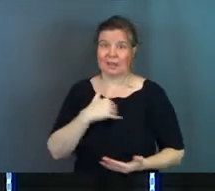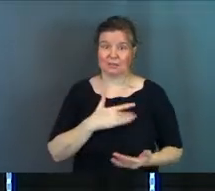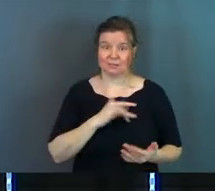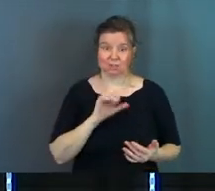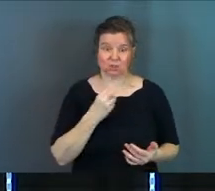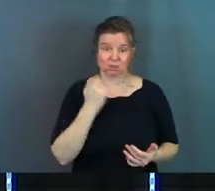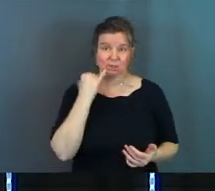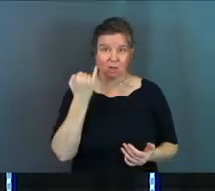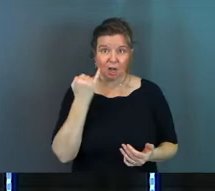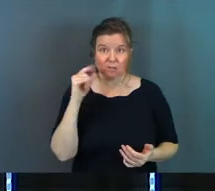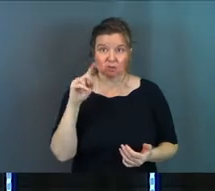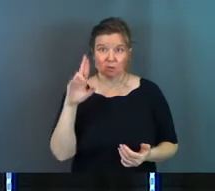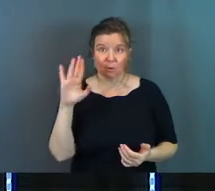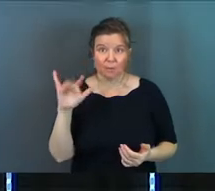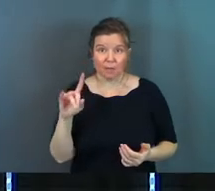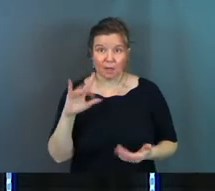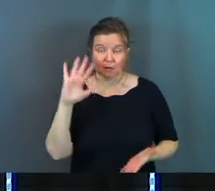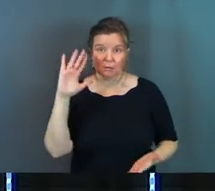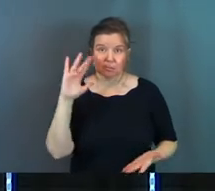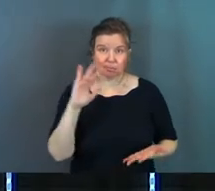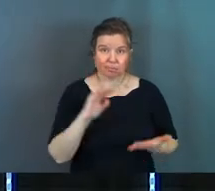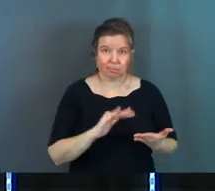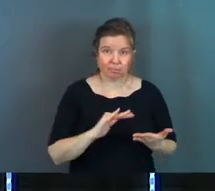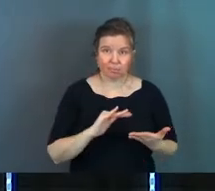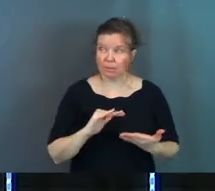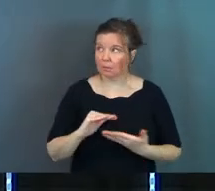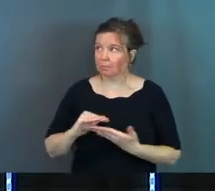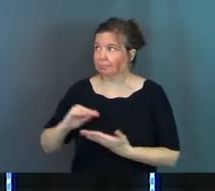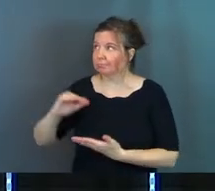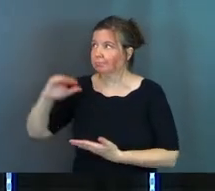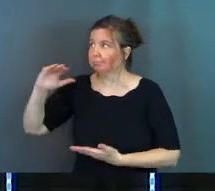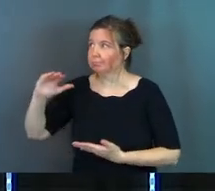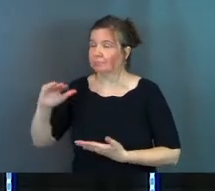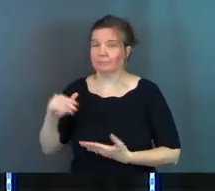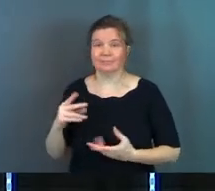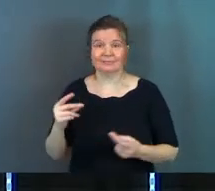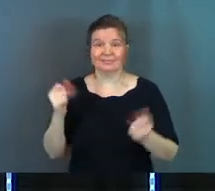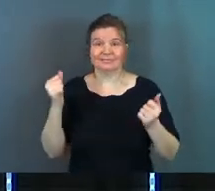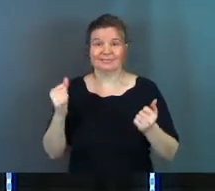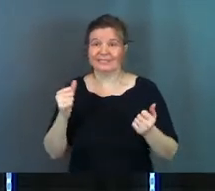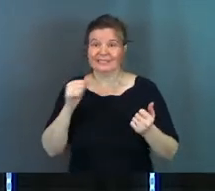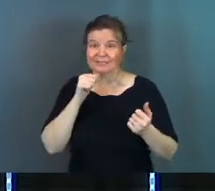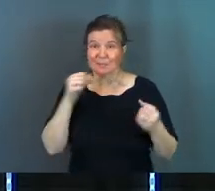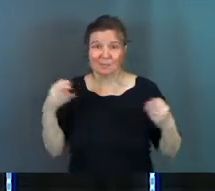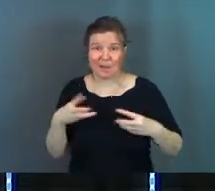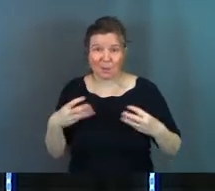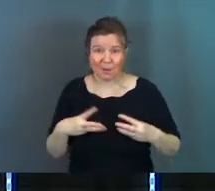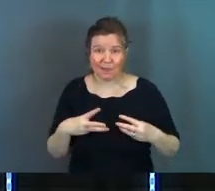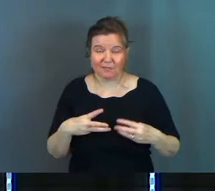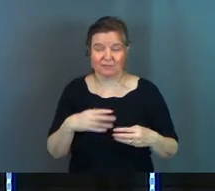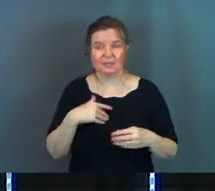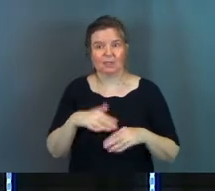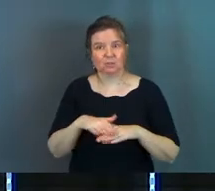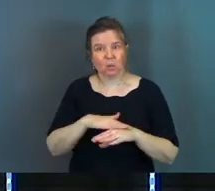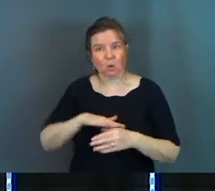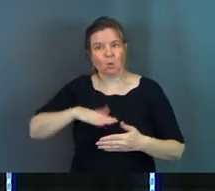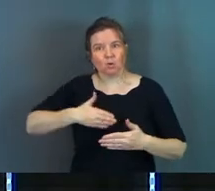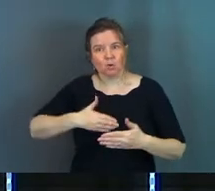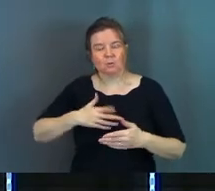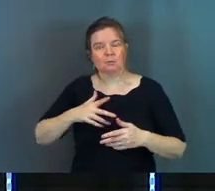of Josh Trueblood. Amen? It takes time. It's not a microwave. It's a slow cooker, and it